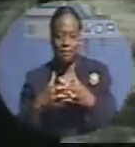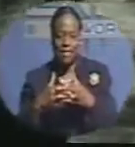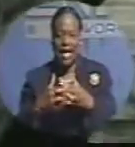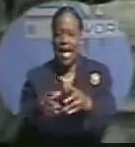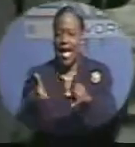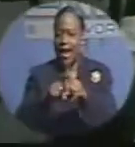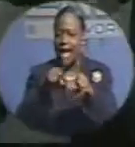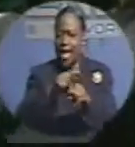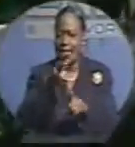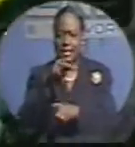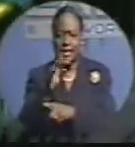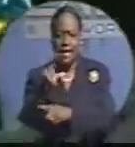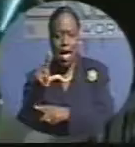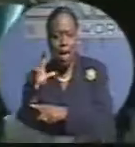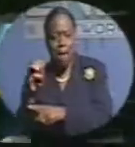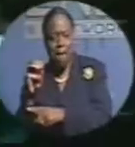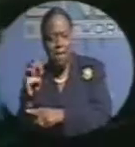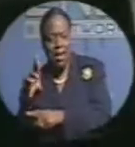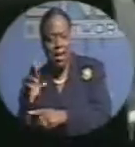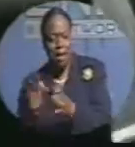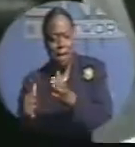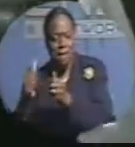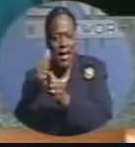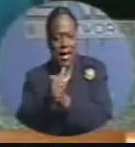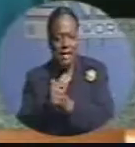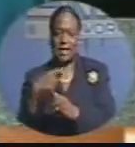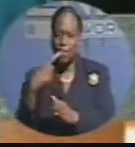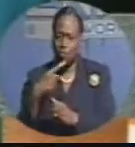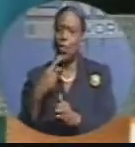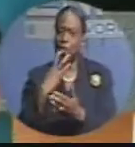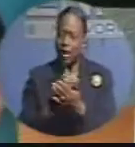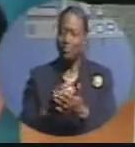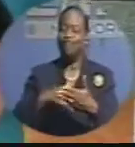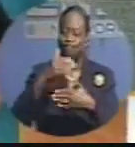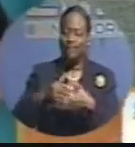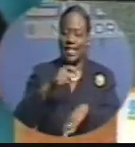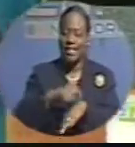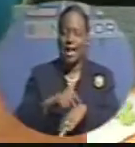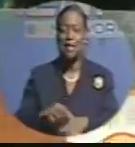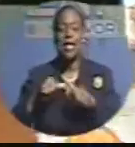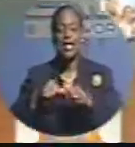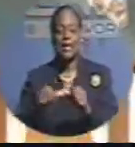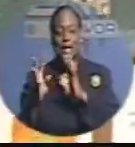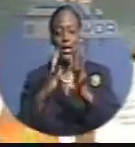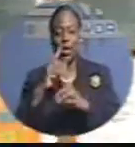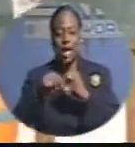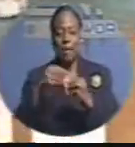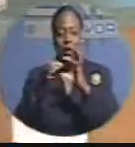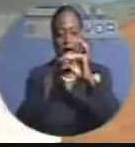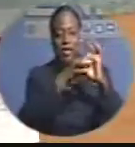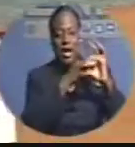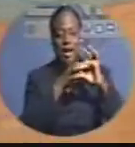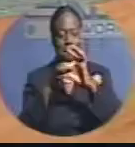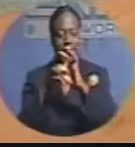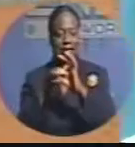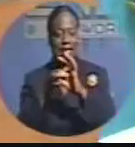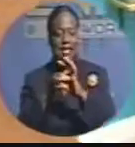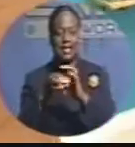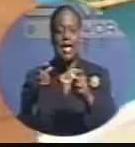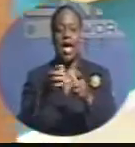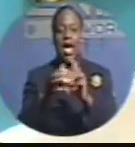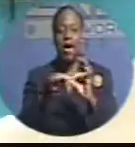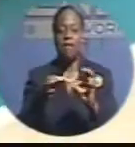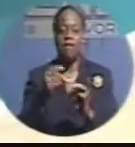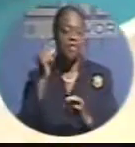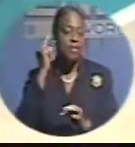Miller passed, we kind of looked at him and said, well, next time. Still talking about the Olympics, Olympic silver medalist from the Beijing Games, Andretti Bain, he's also